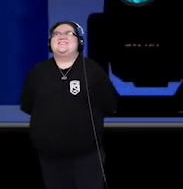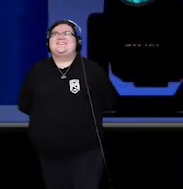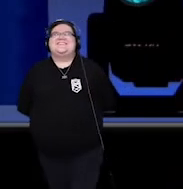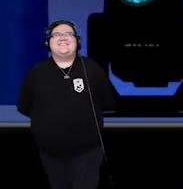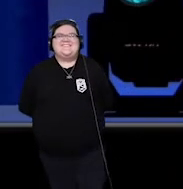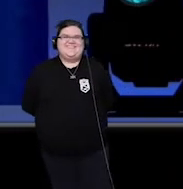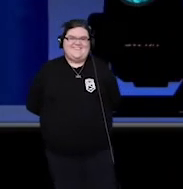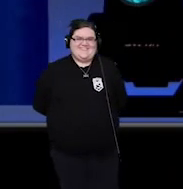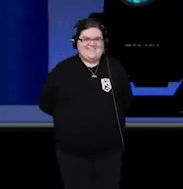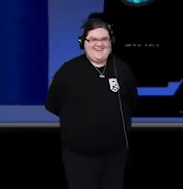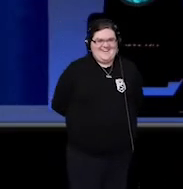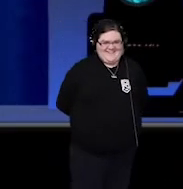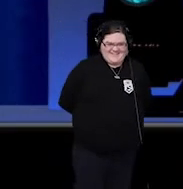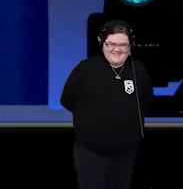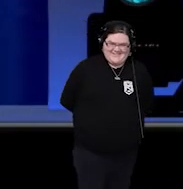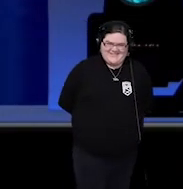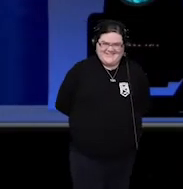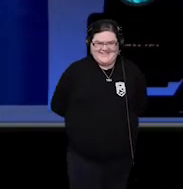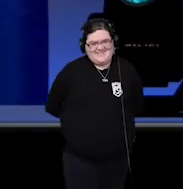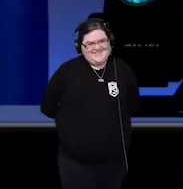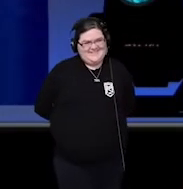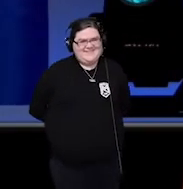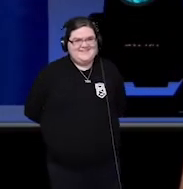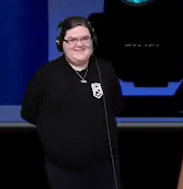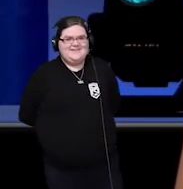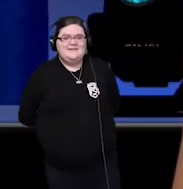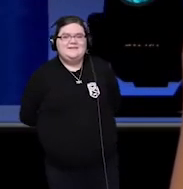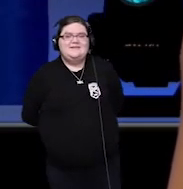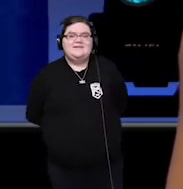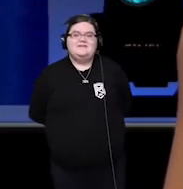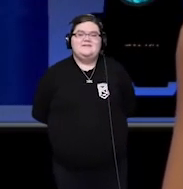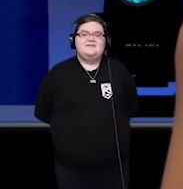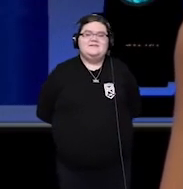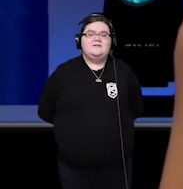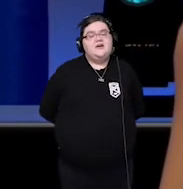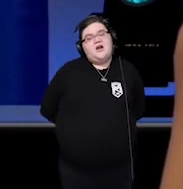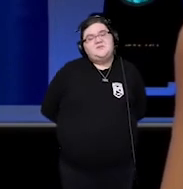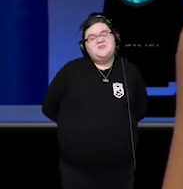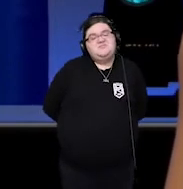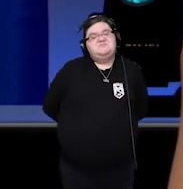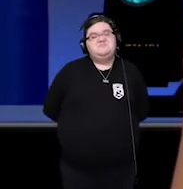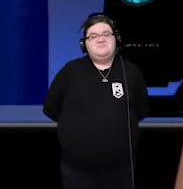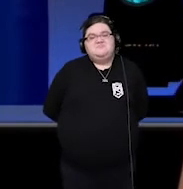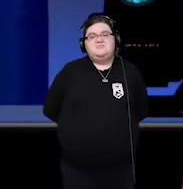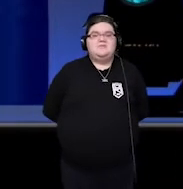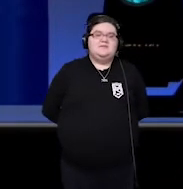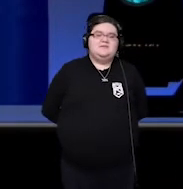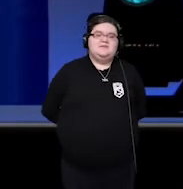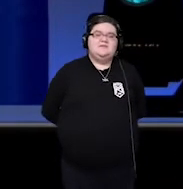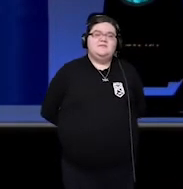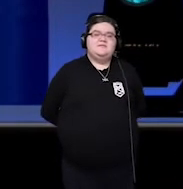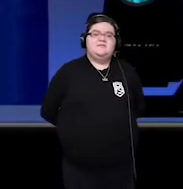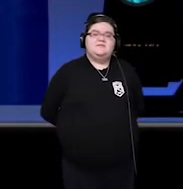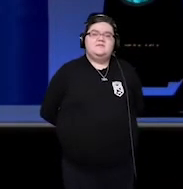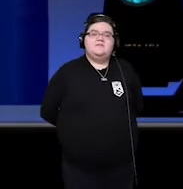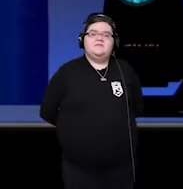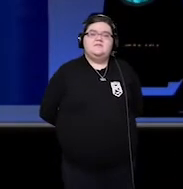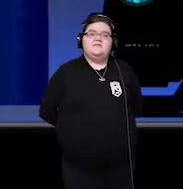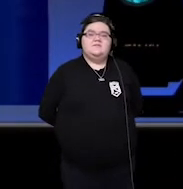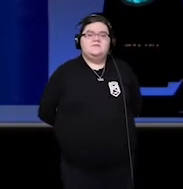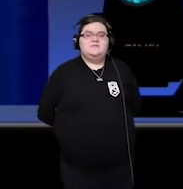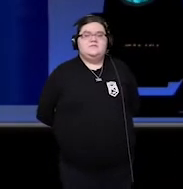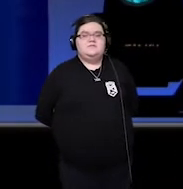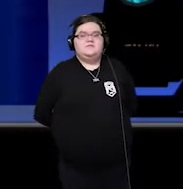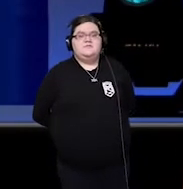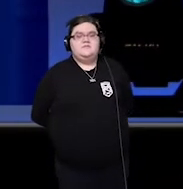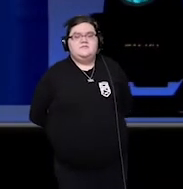Oh my god, guys. They actually aren't putting in. Tell me something. Not tying. What? I mean. Something might be sitting in your lap. They put